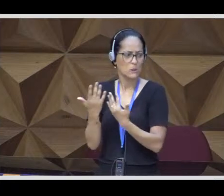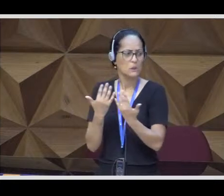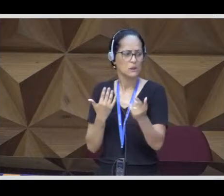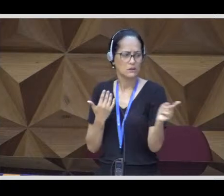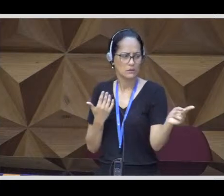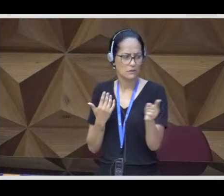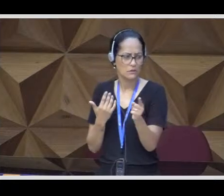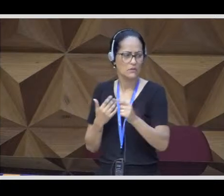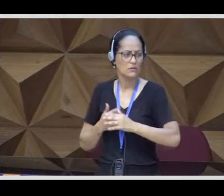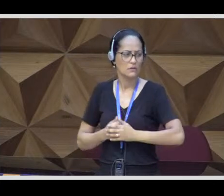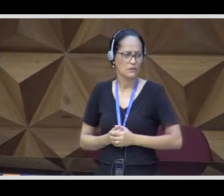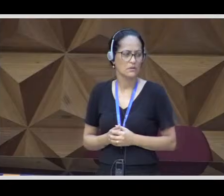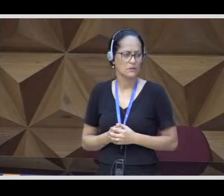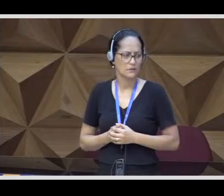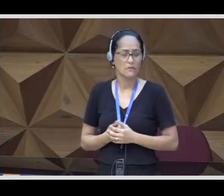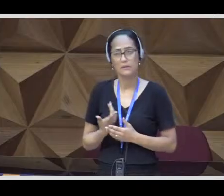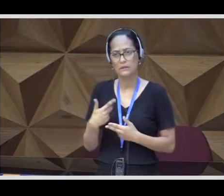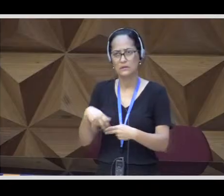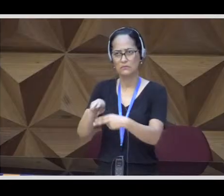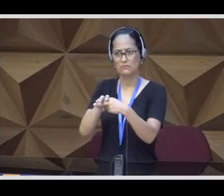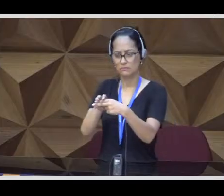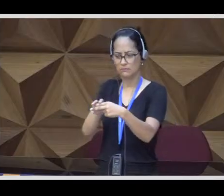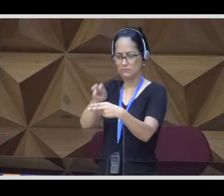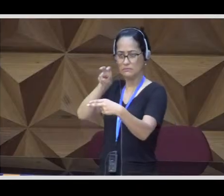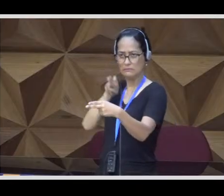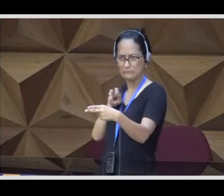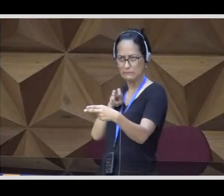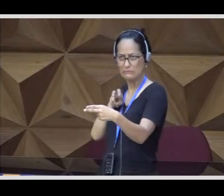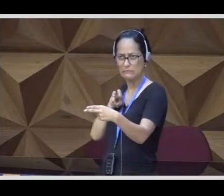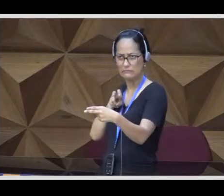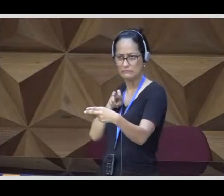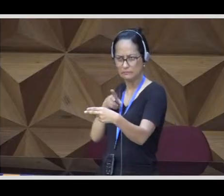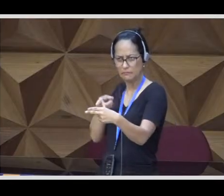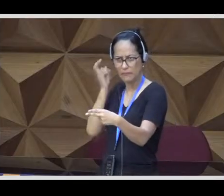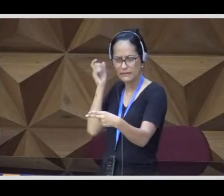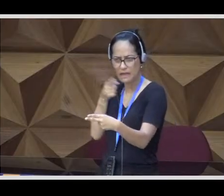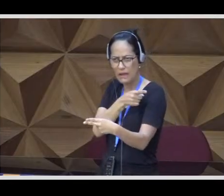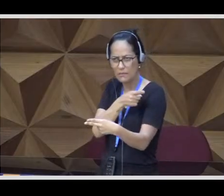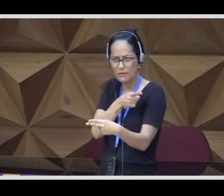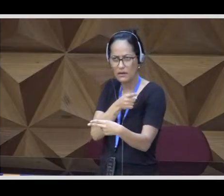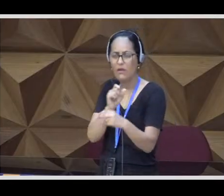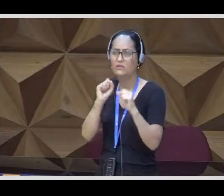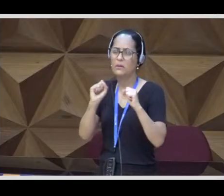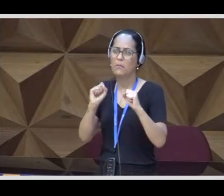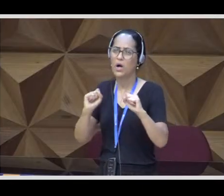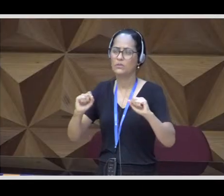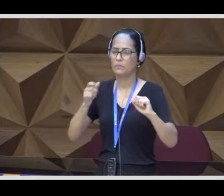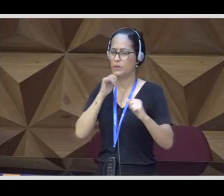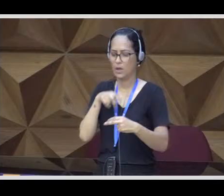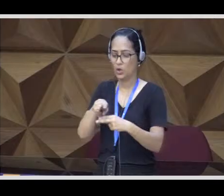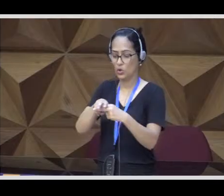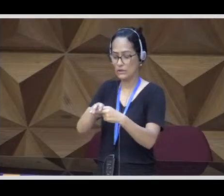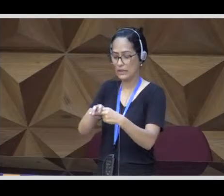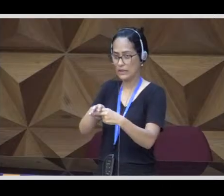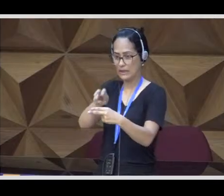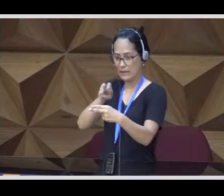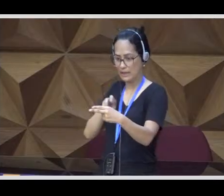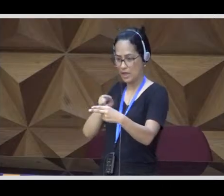Yeah, makes good sense. They could put them anywhere, but they mostly stuck them to the back of the seat in front.